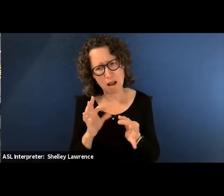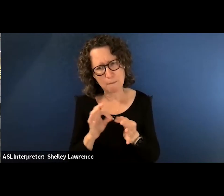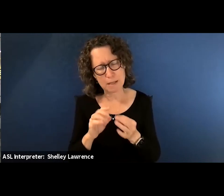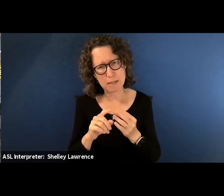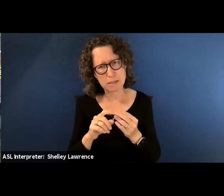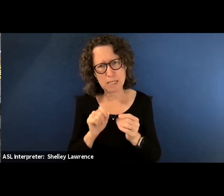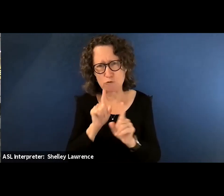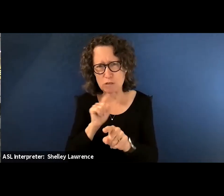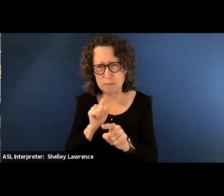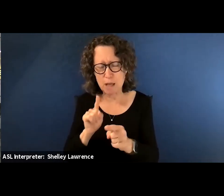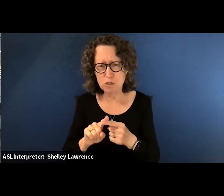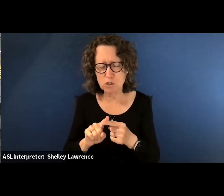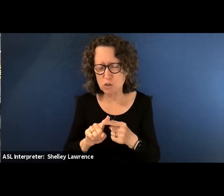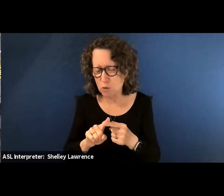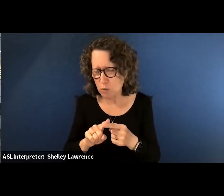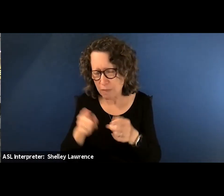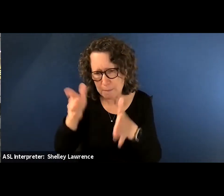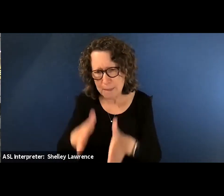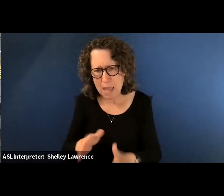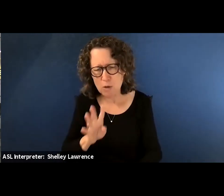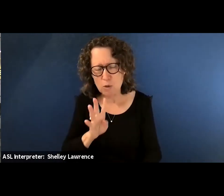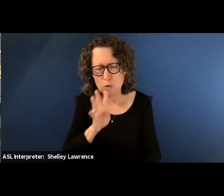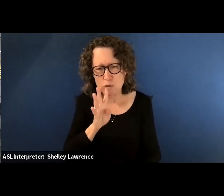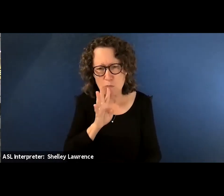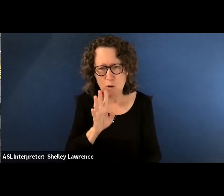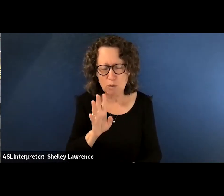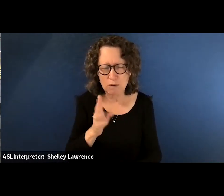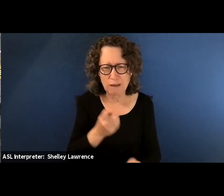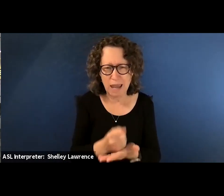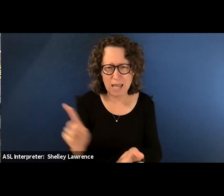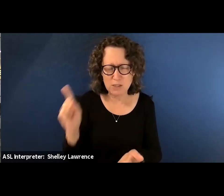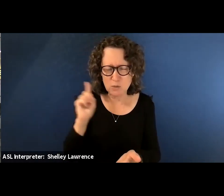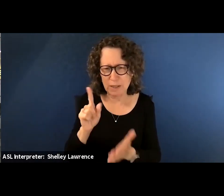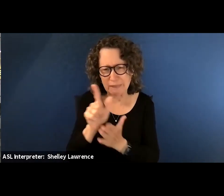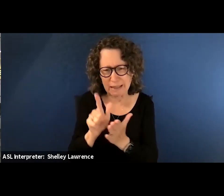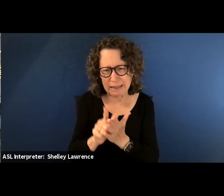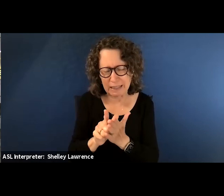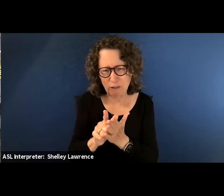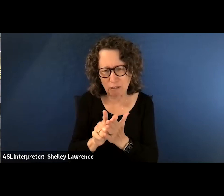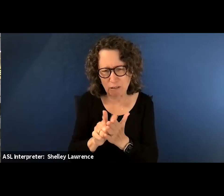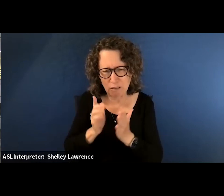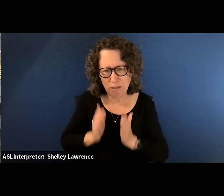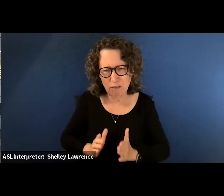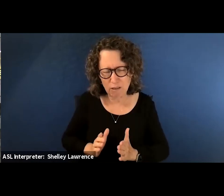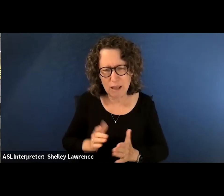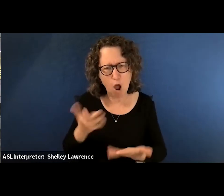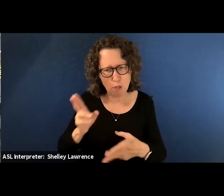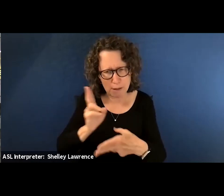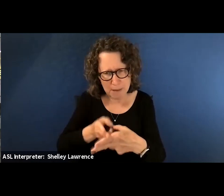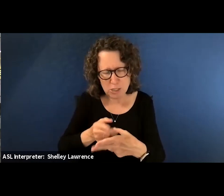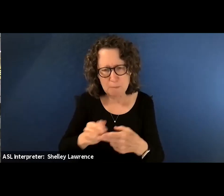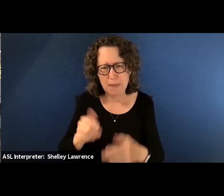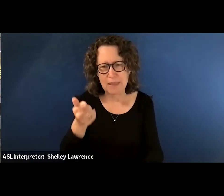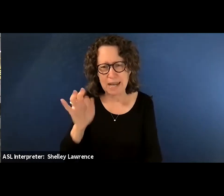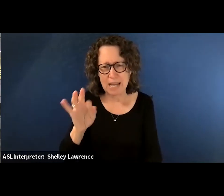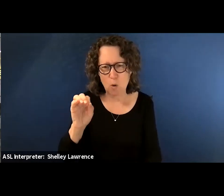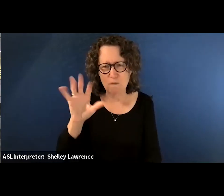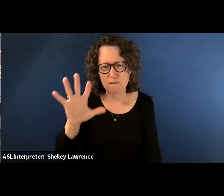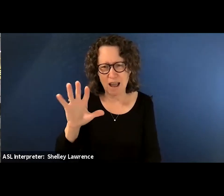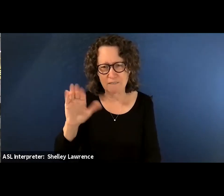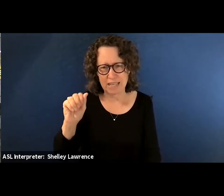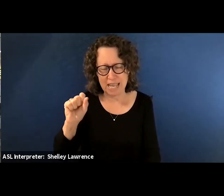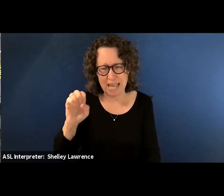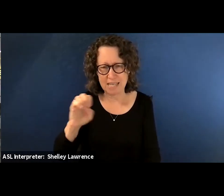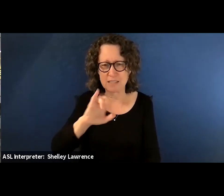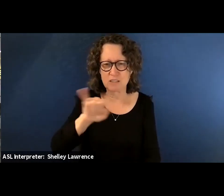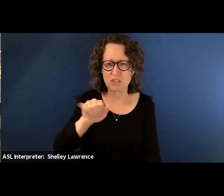to the gentleman who spoke last week, legal counsel. It's already been mentioned, but the 1905 case, Jacobson